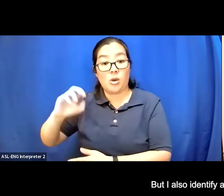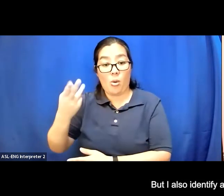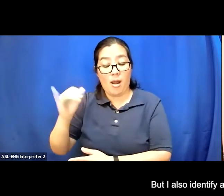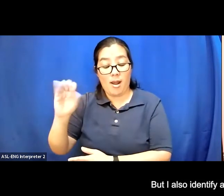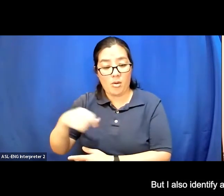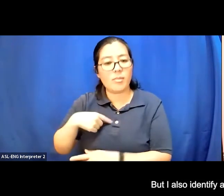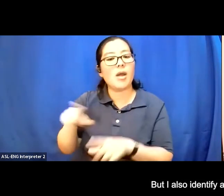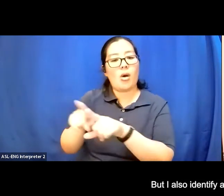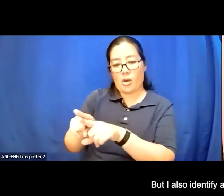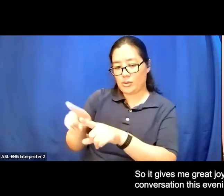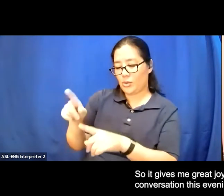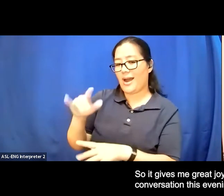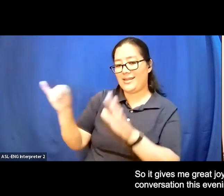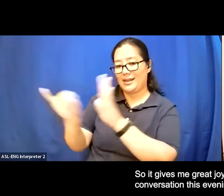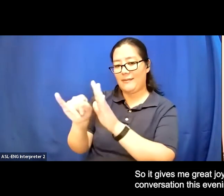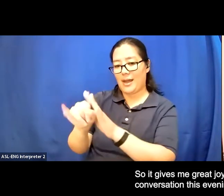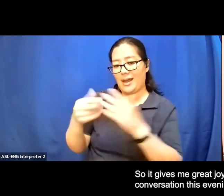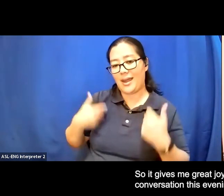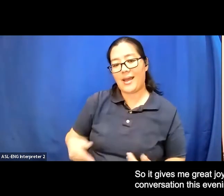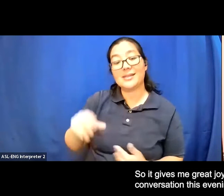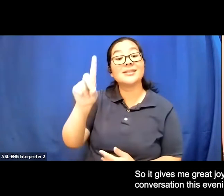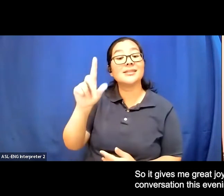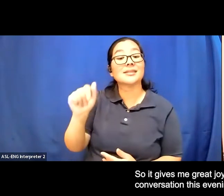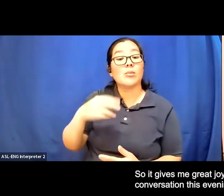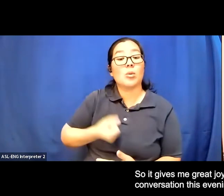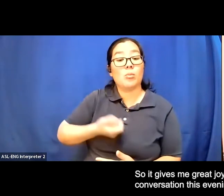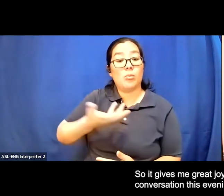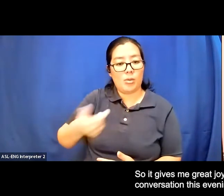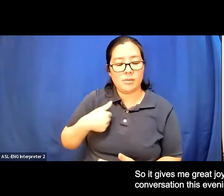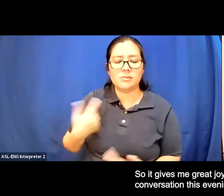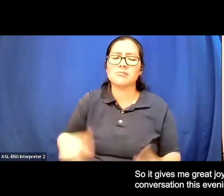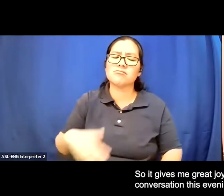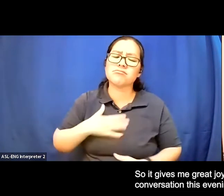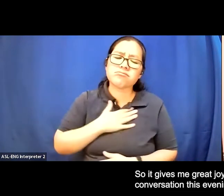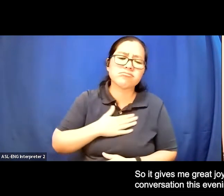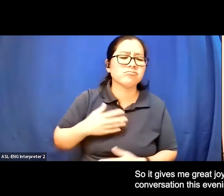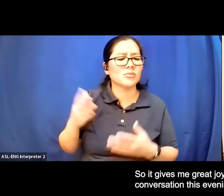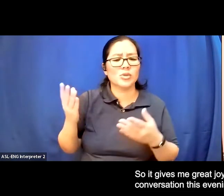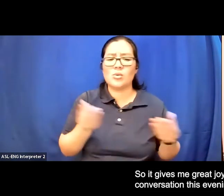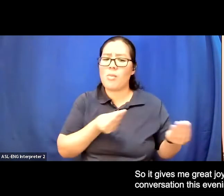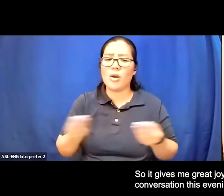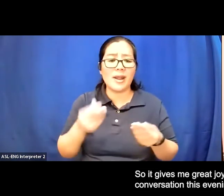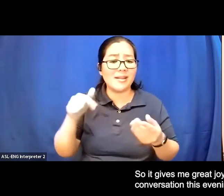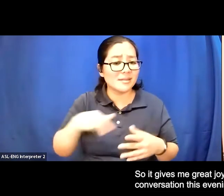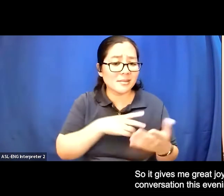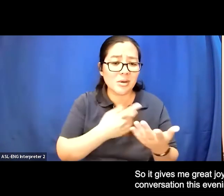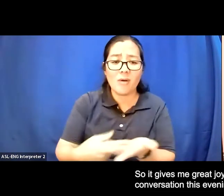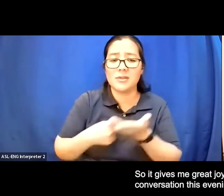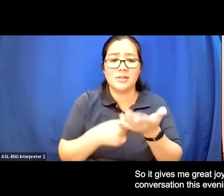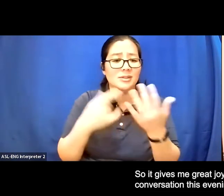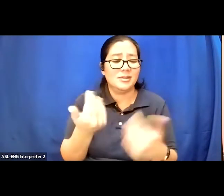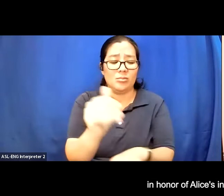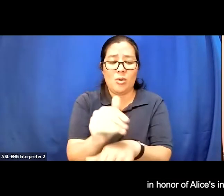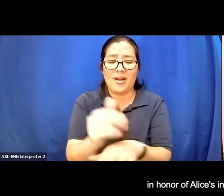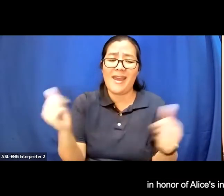as a disabled poet. So it gives me great joy to be moderating this conversation this evening on all things